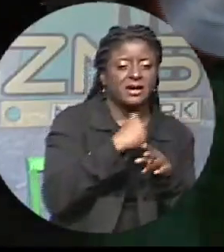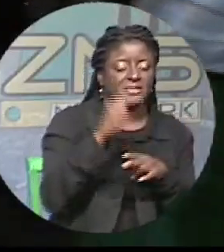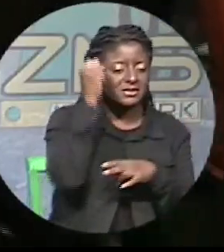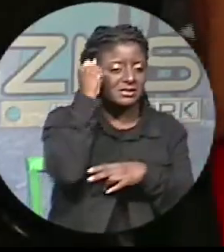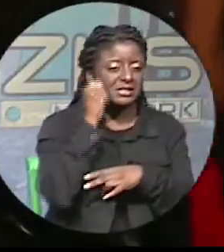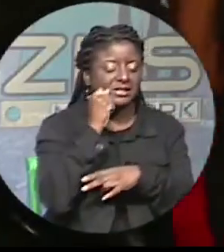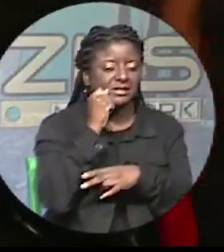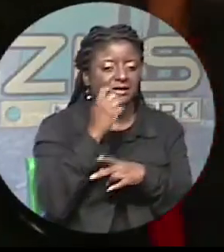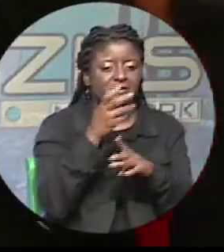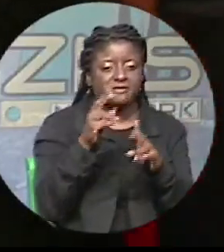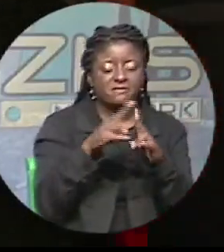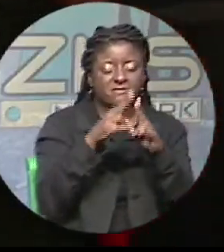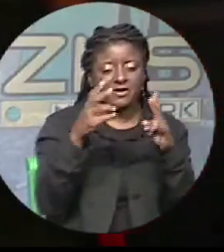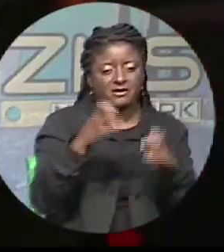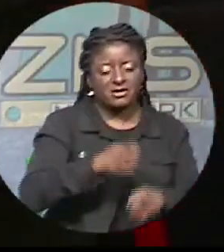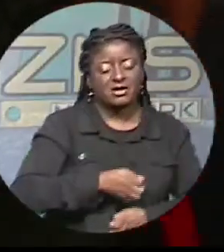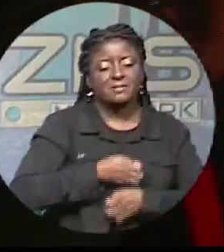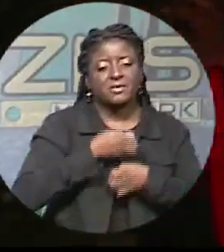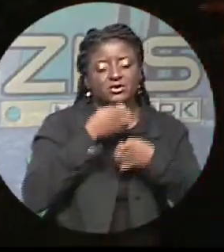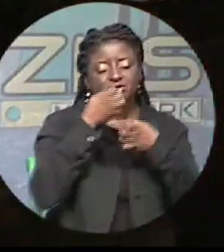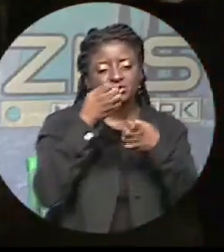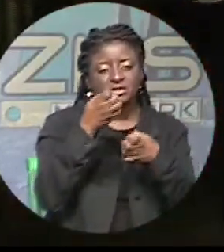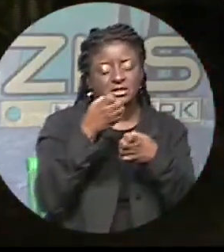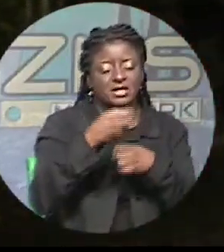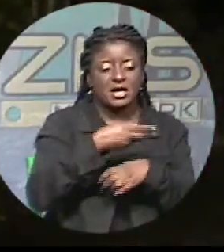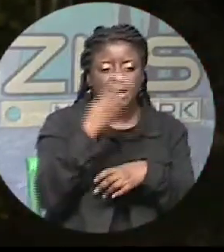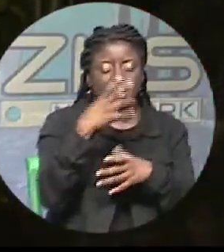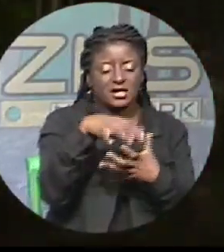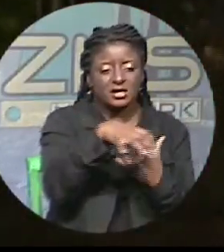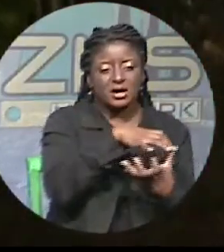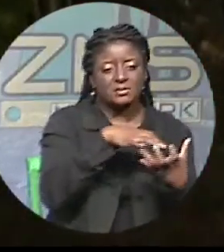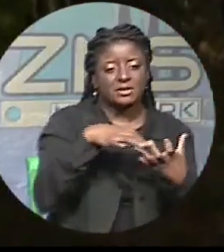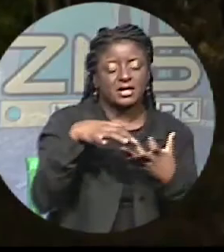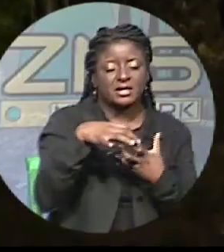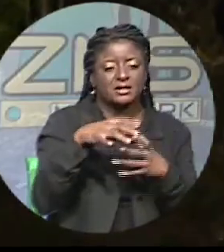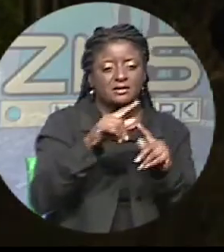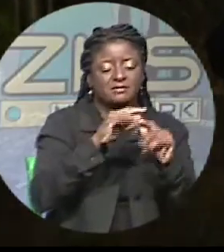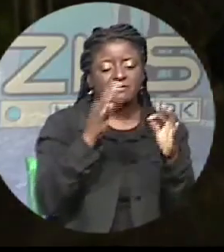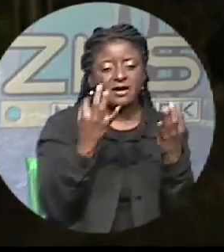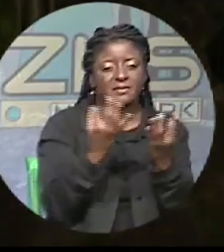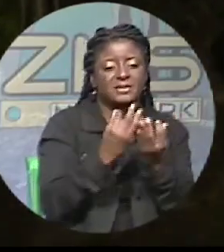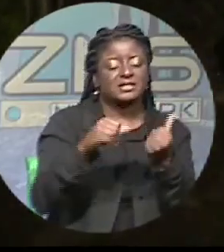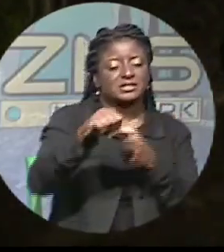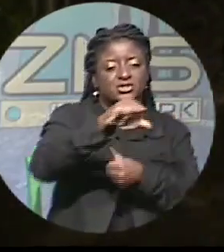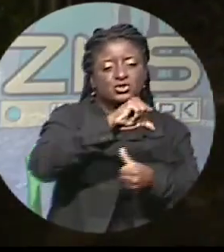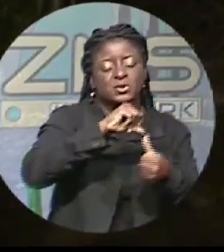scene as they deal with a highly complicated family situation. Jared Higgs, ZNS Network News.